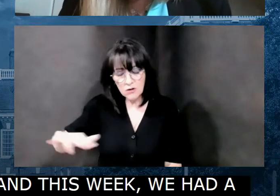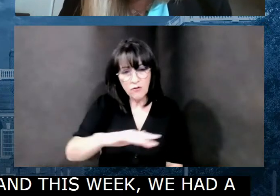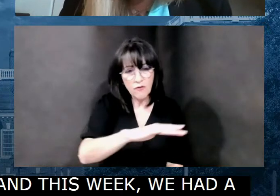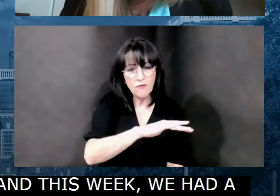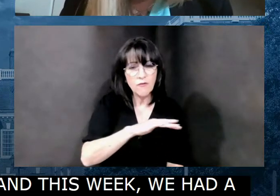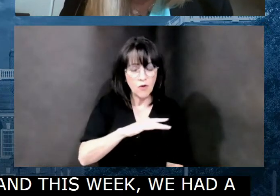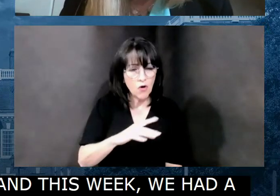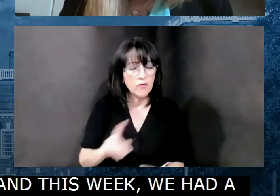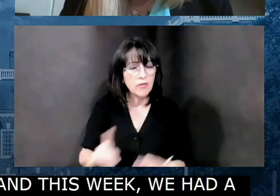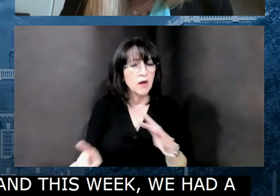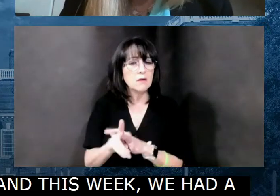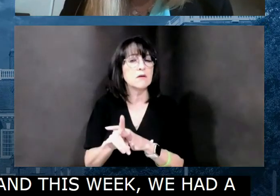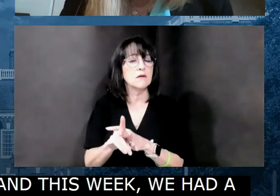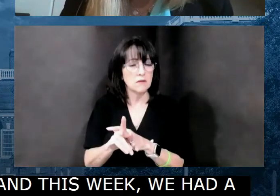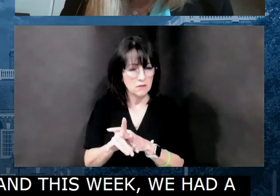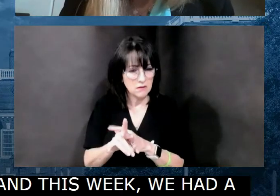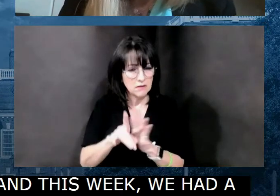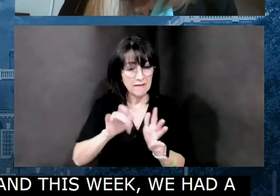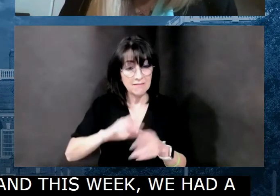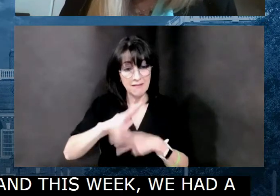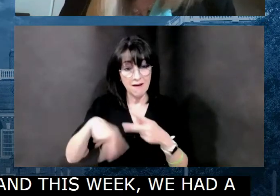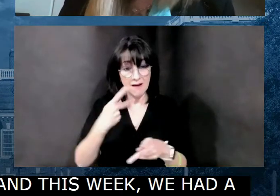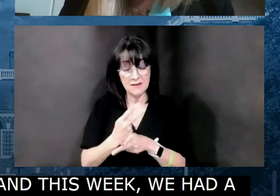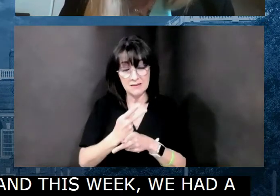up from 49% the week before.